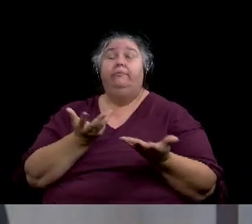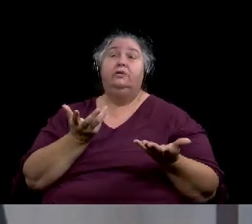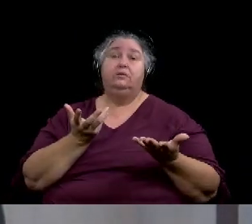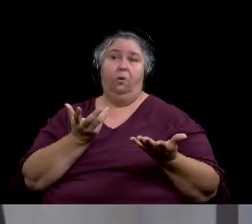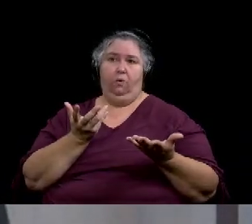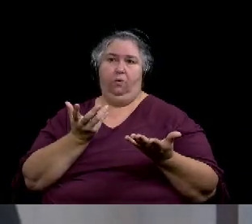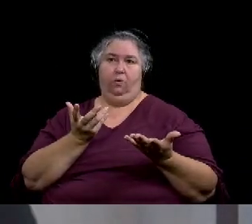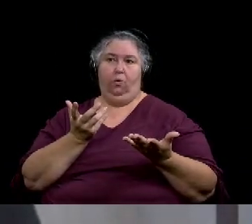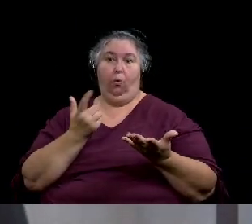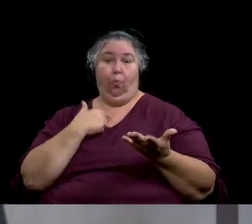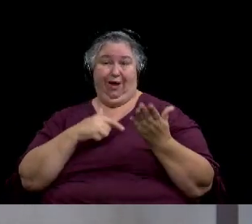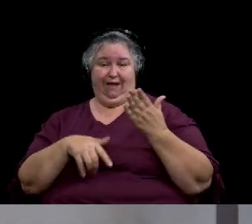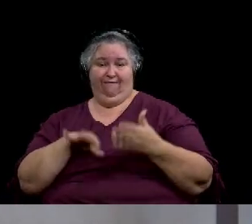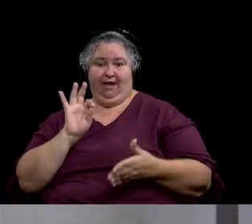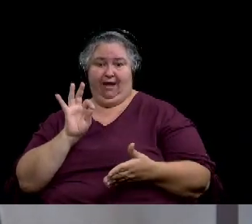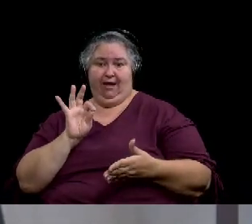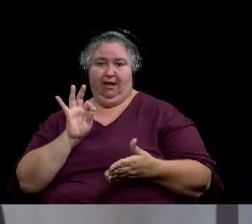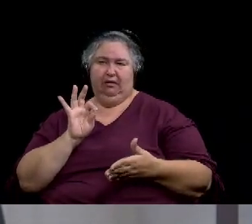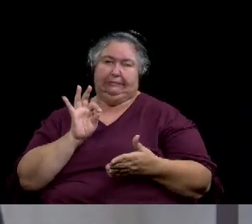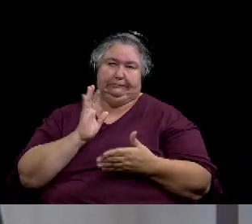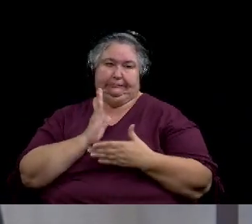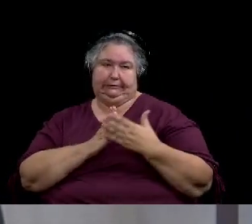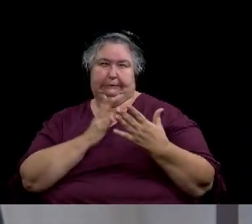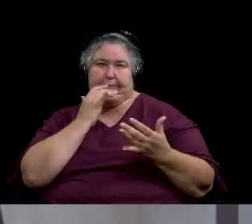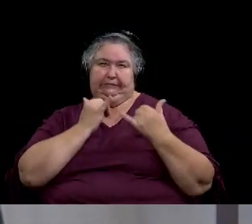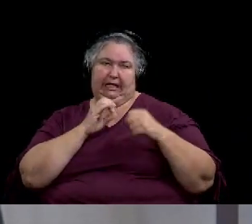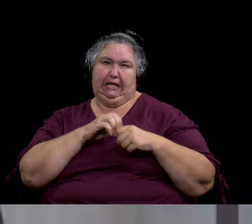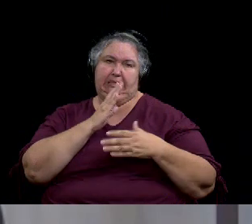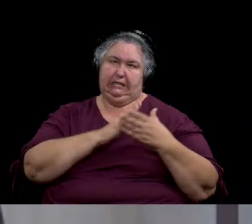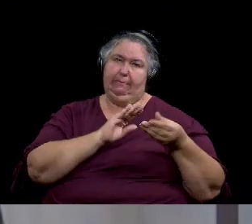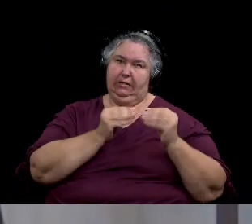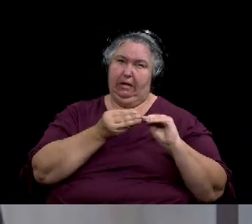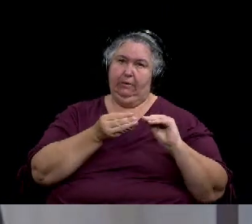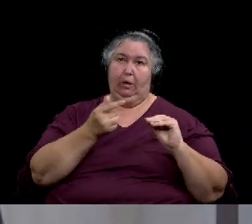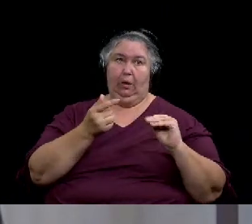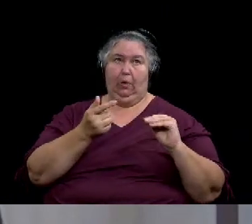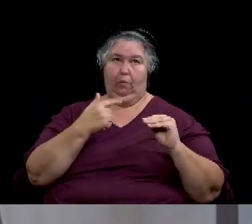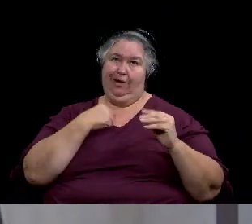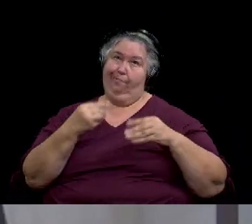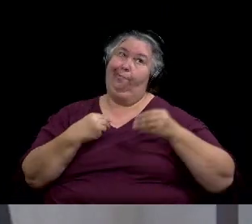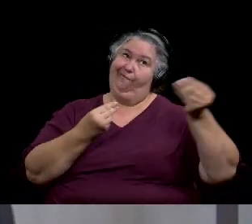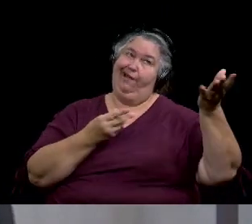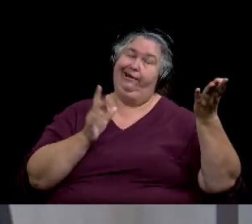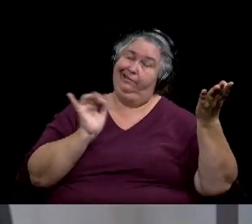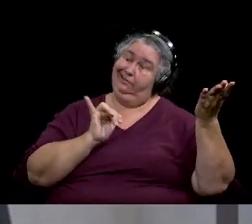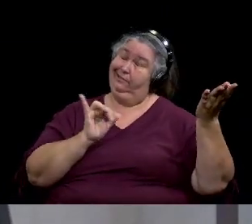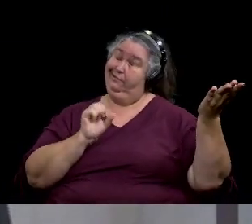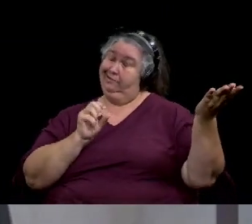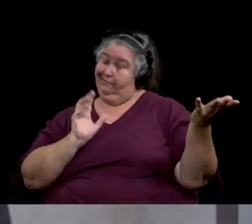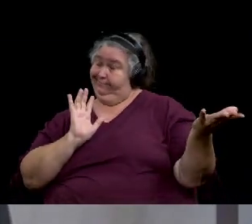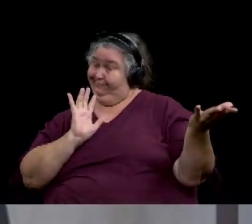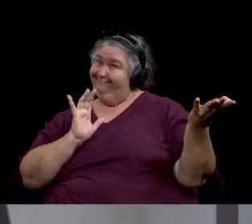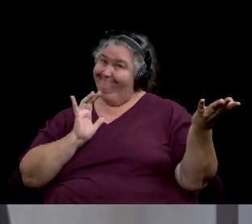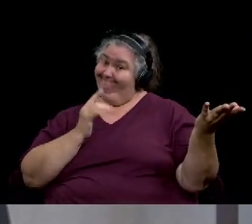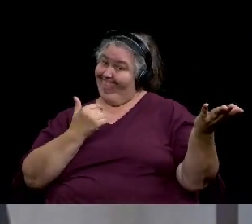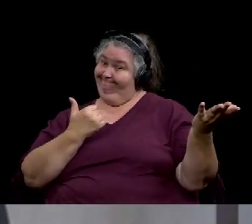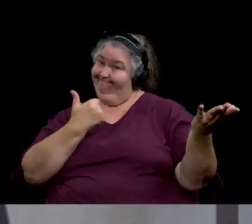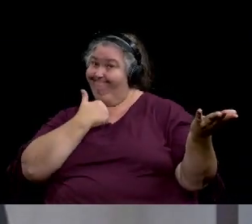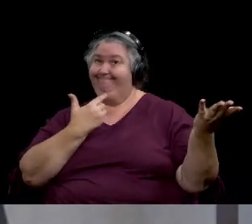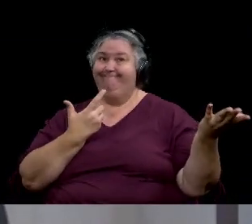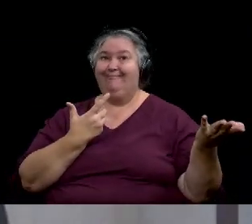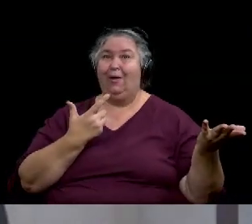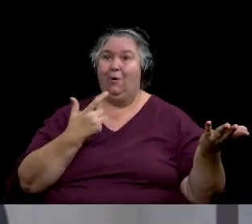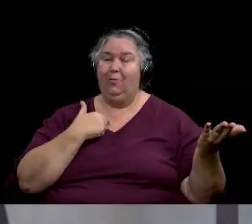admittedly, we found some mistakes in some of the numbers that we were providing as well. So, we're going